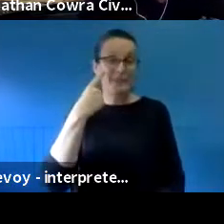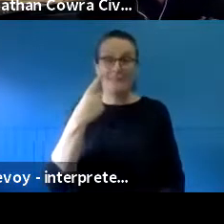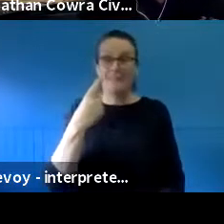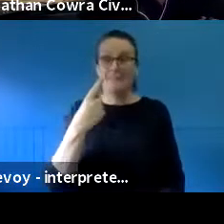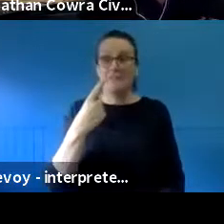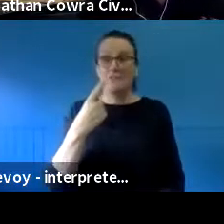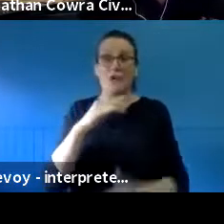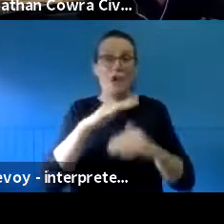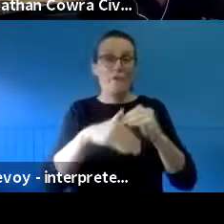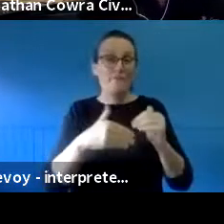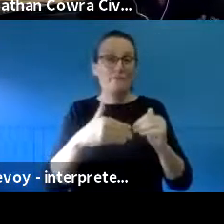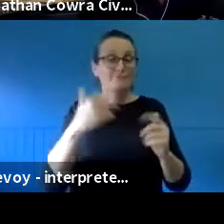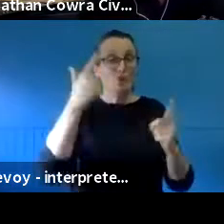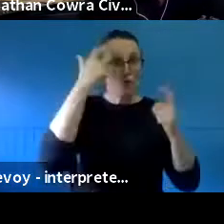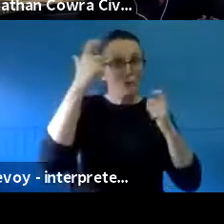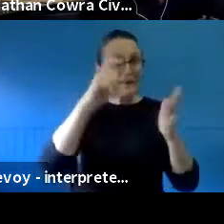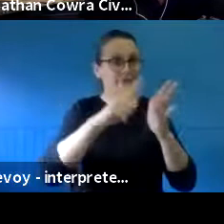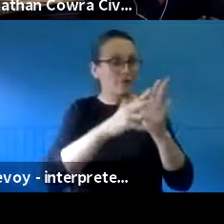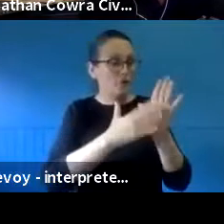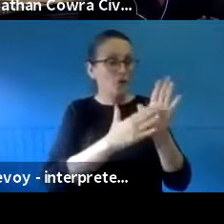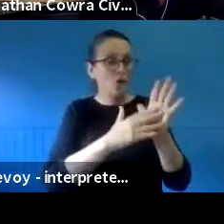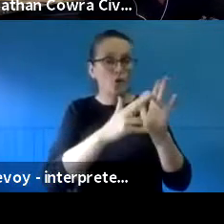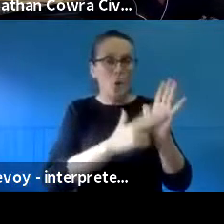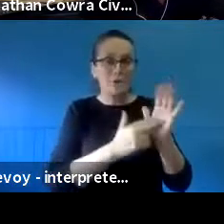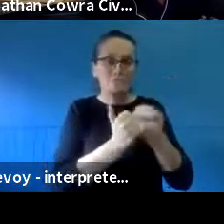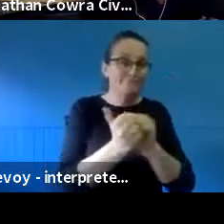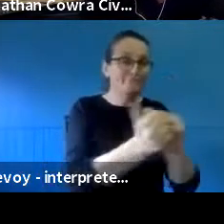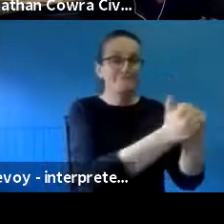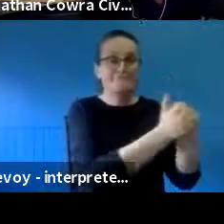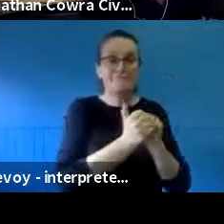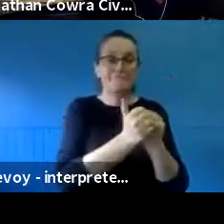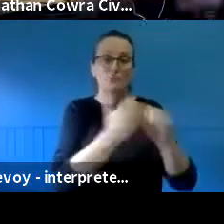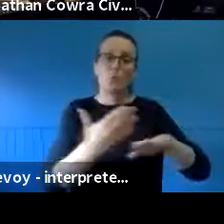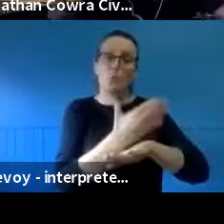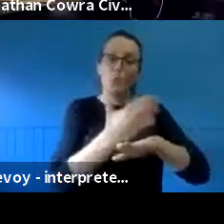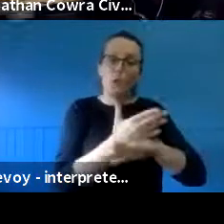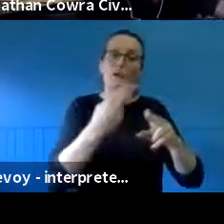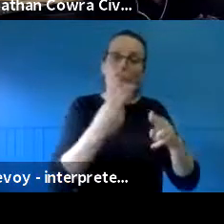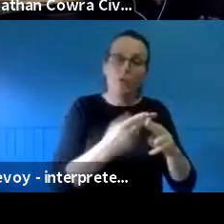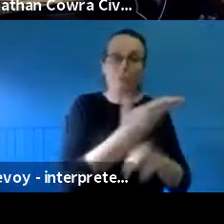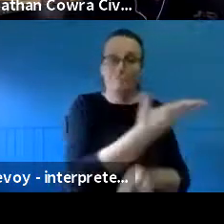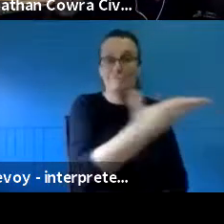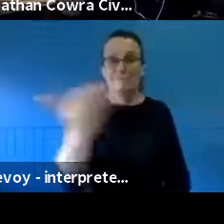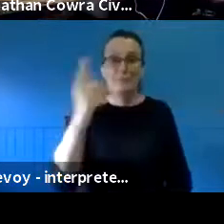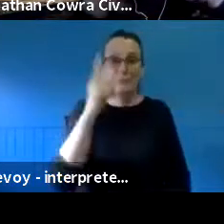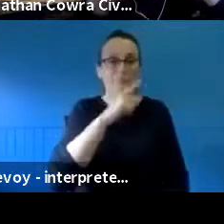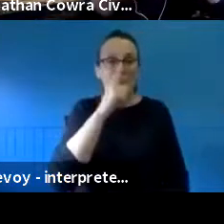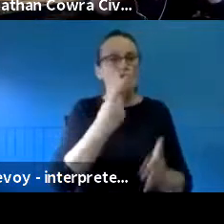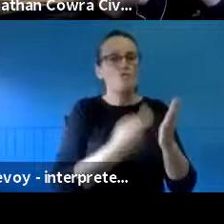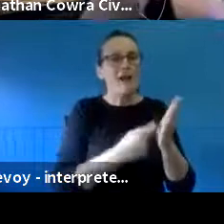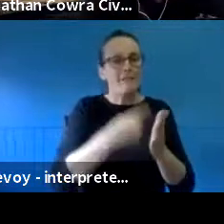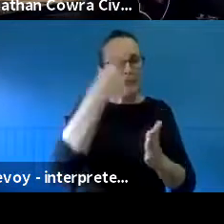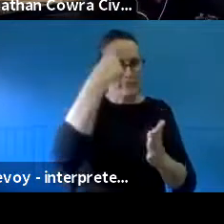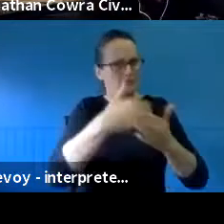Creative Commons and collaboration for the greater outcome rather than just